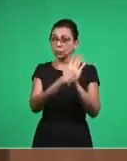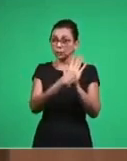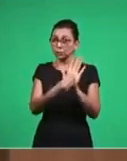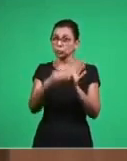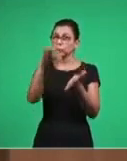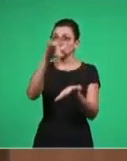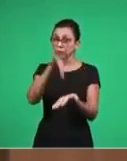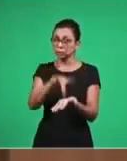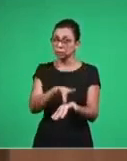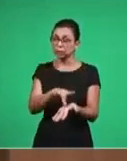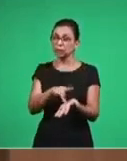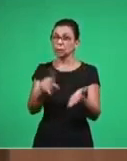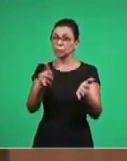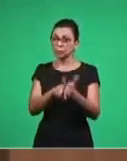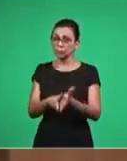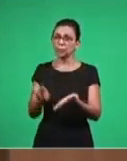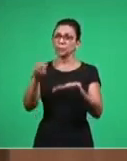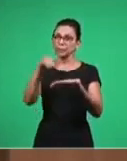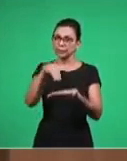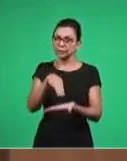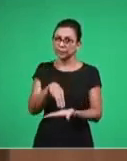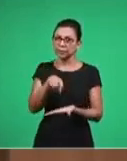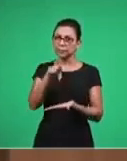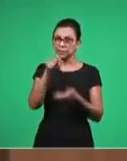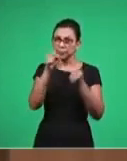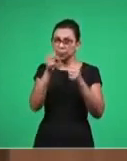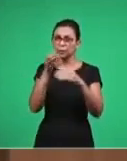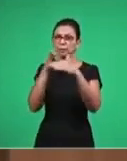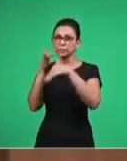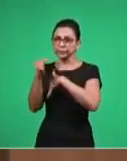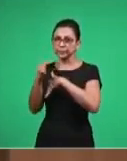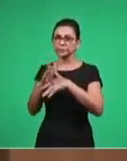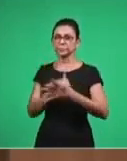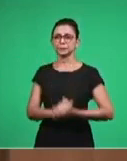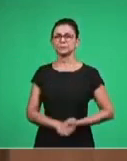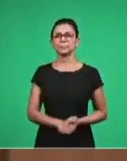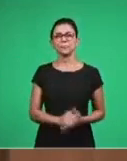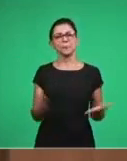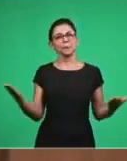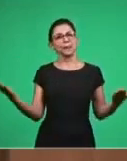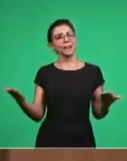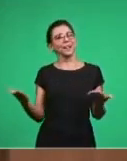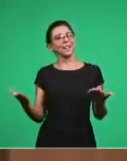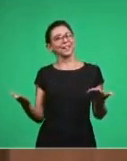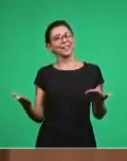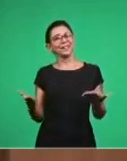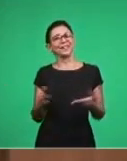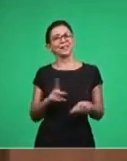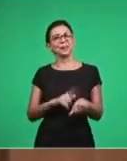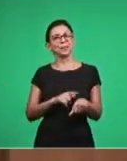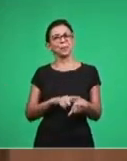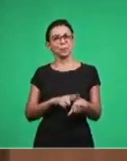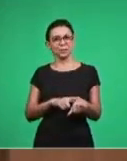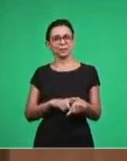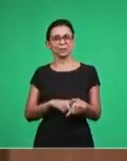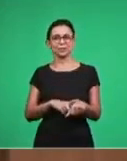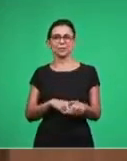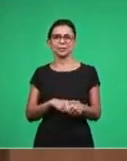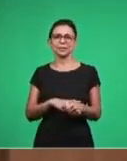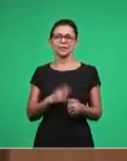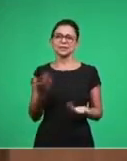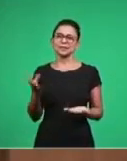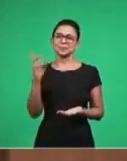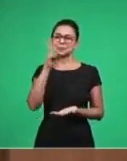And it is only in these, in on these social media handles that you're going to see official